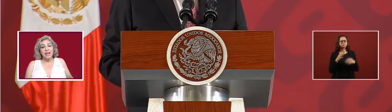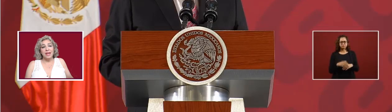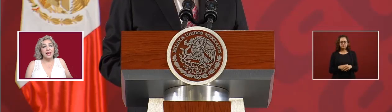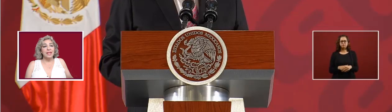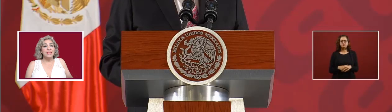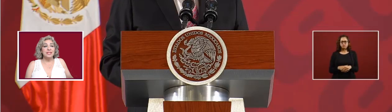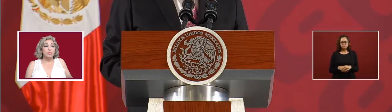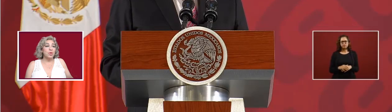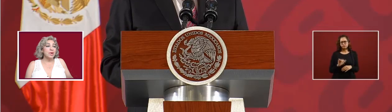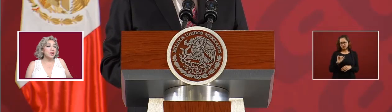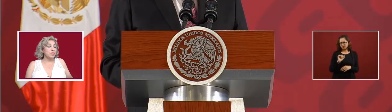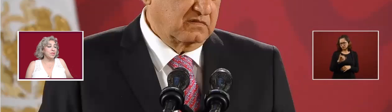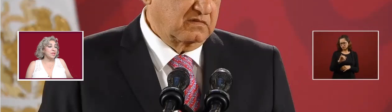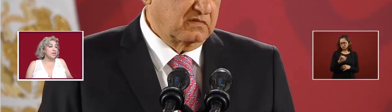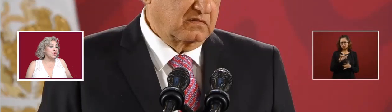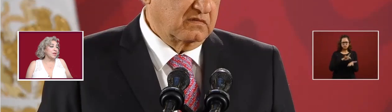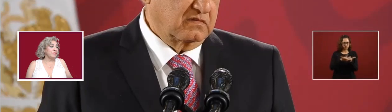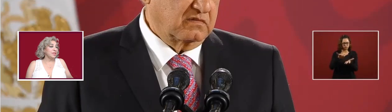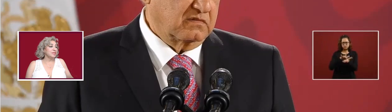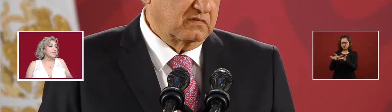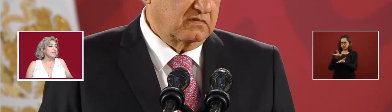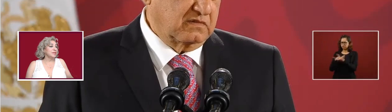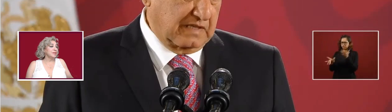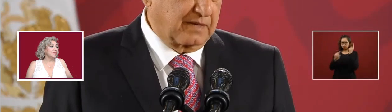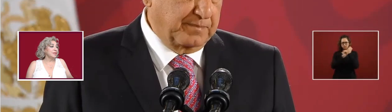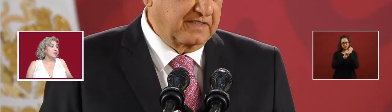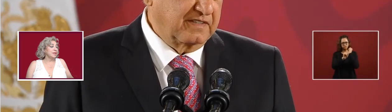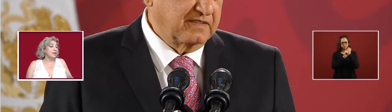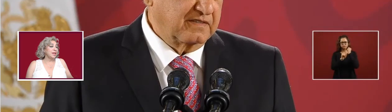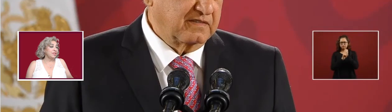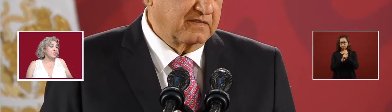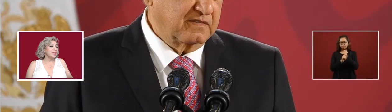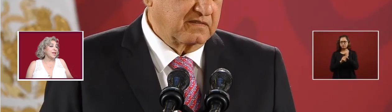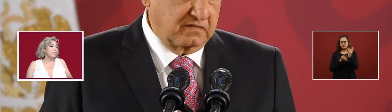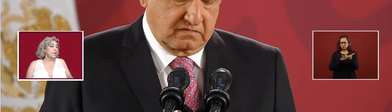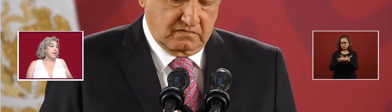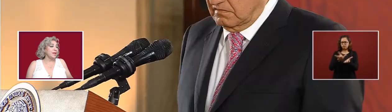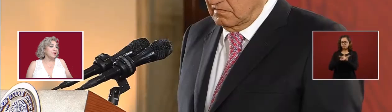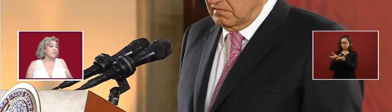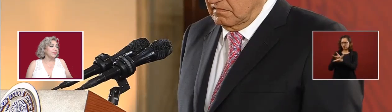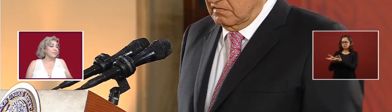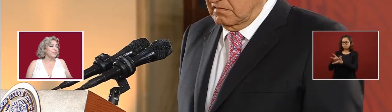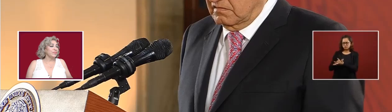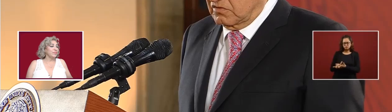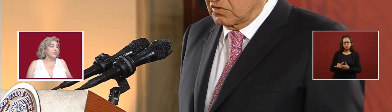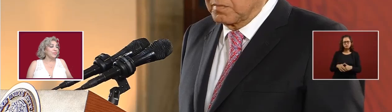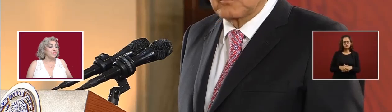And they supported with the travels during the campaign.